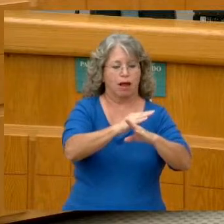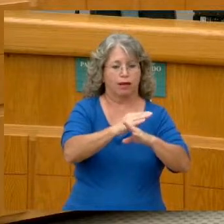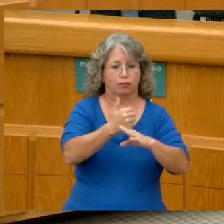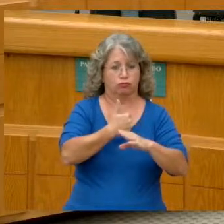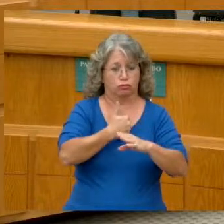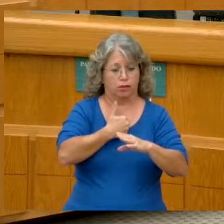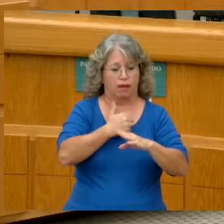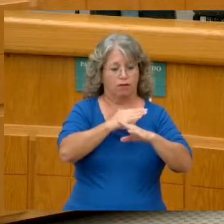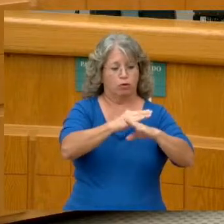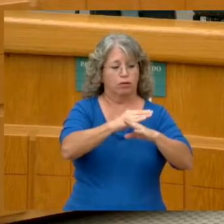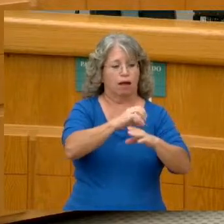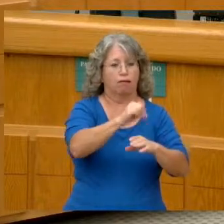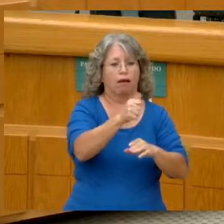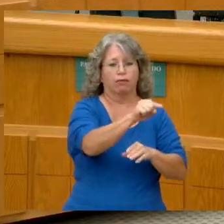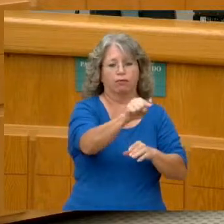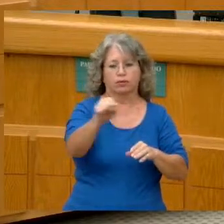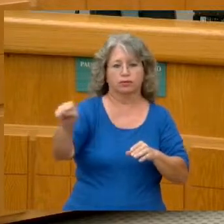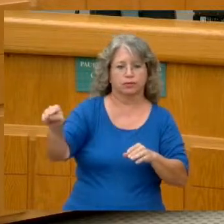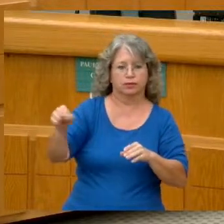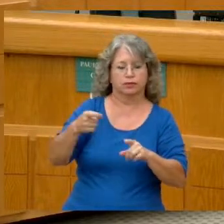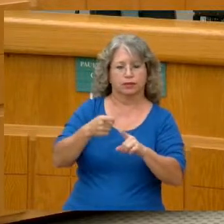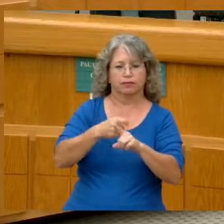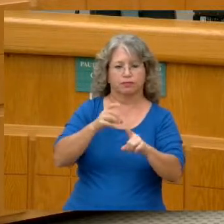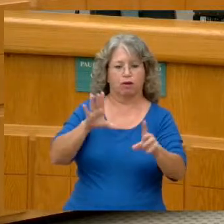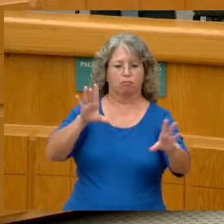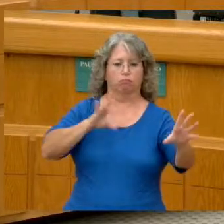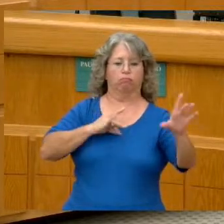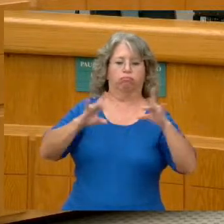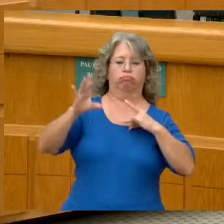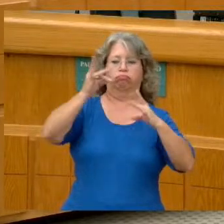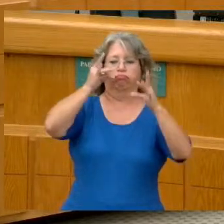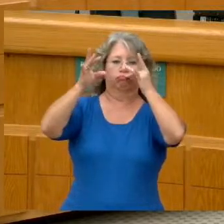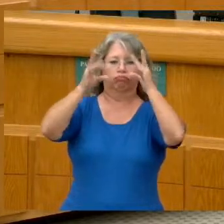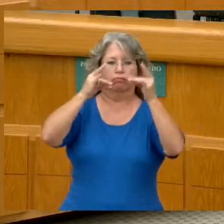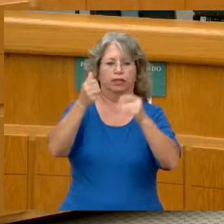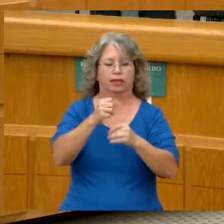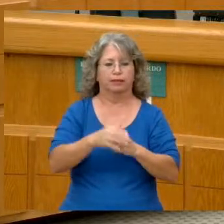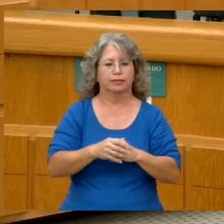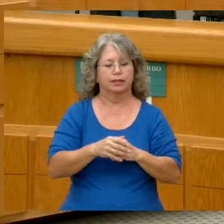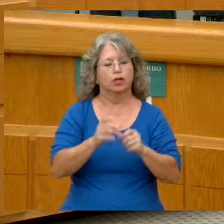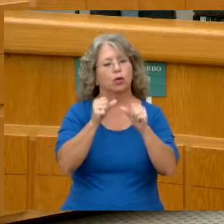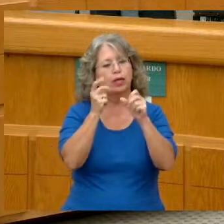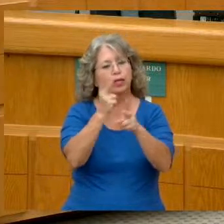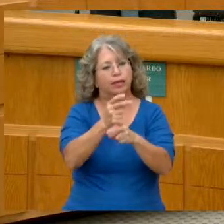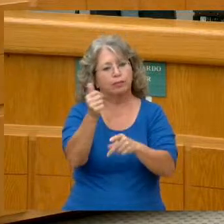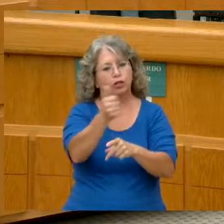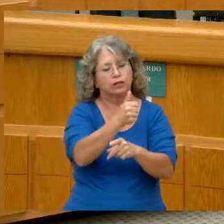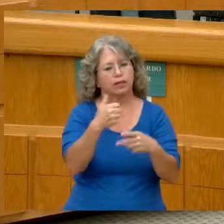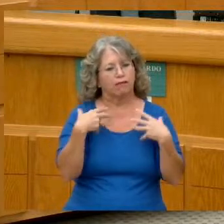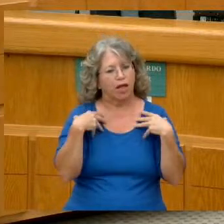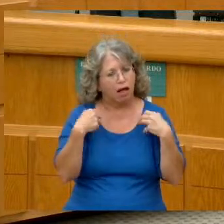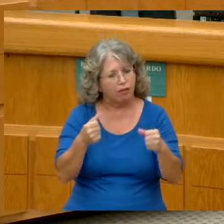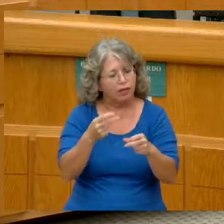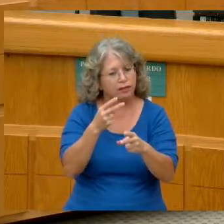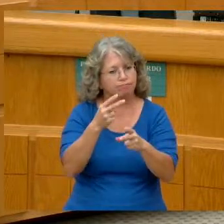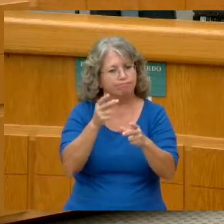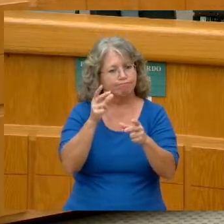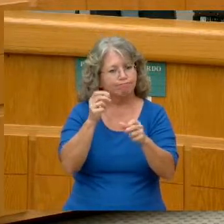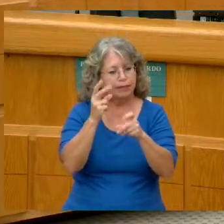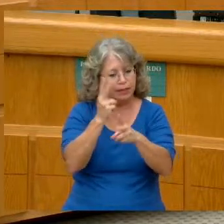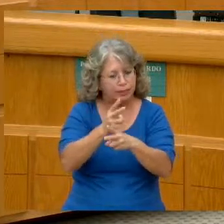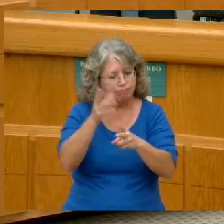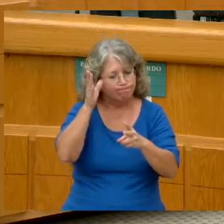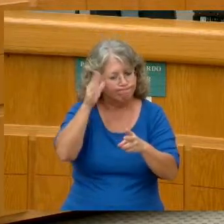yourself from picking up any respiratory droplets. So stay healthy, stay determined, and as always, stay